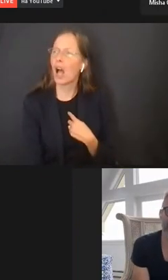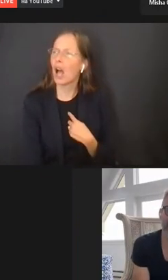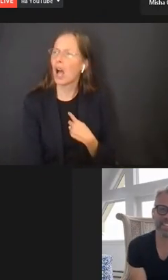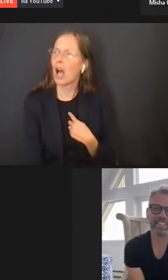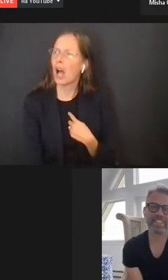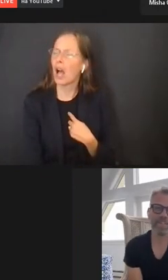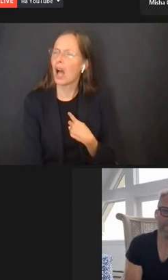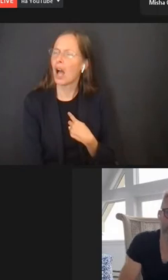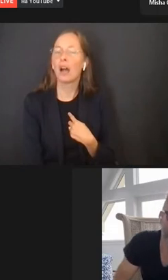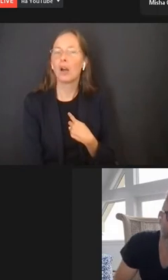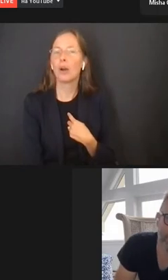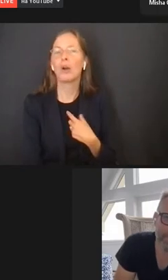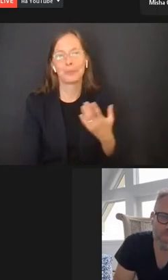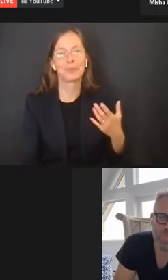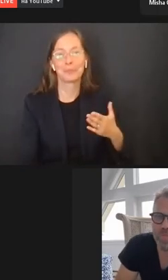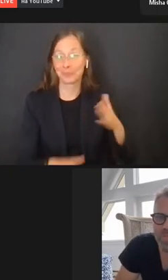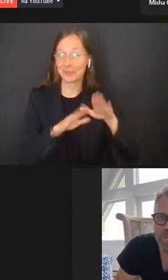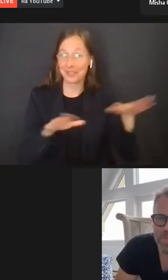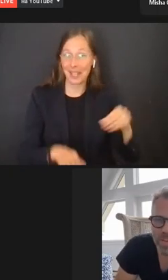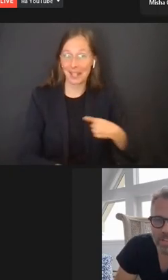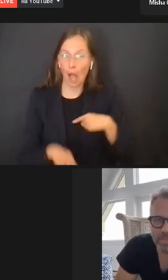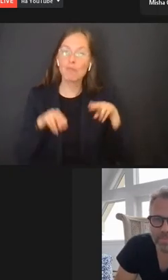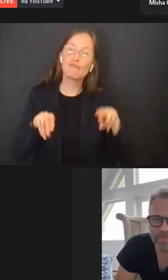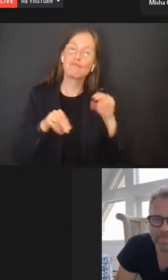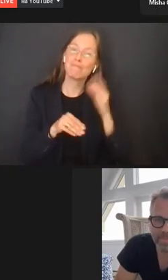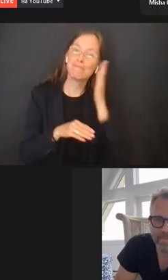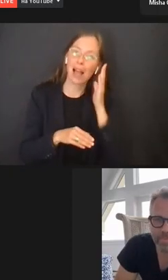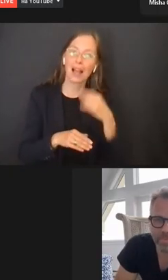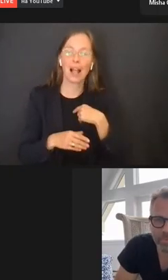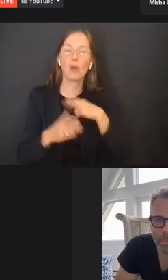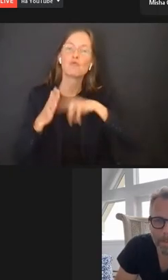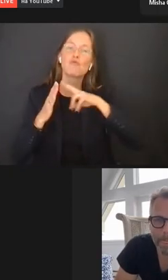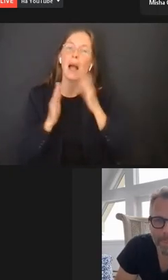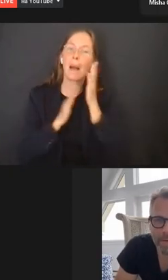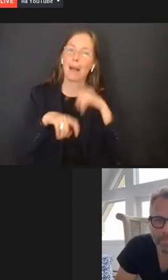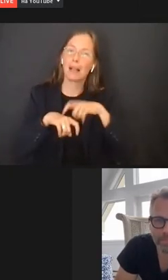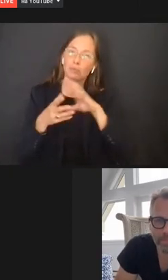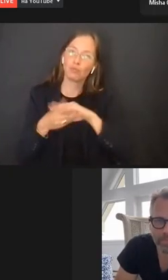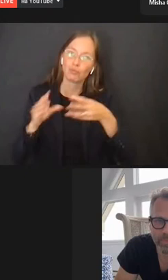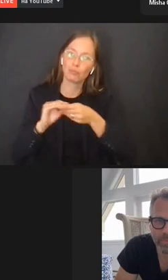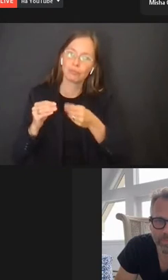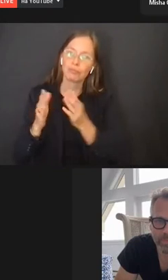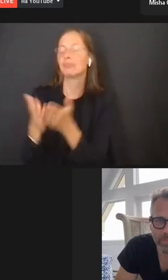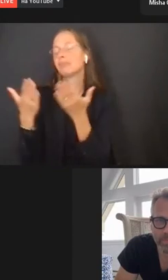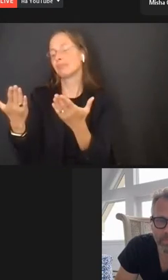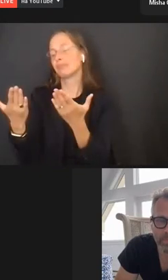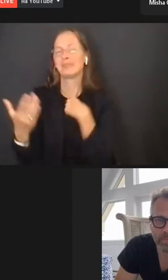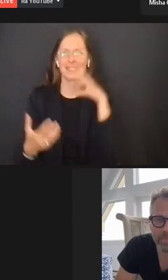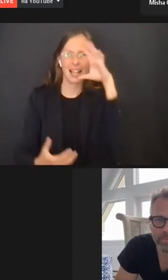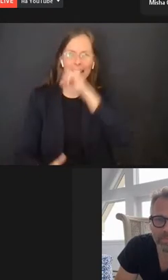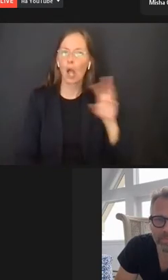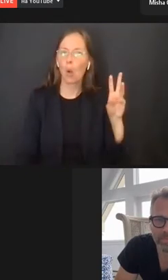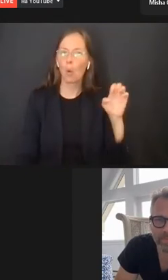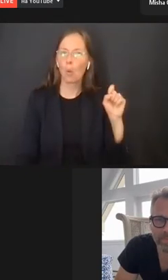West and Mason and I were lying in bed, and West was lifting. I was reading the bedtime stories, and I guess I had no shirt on, and